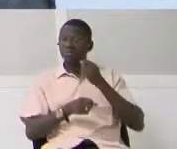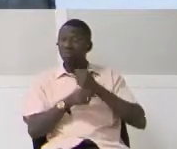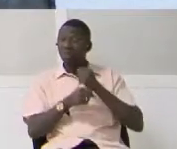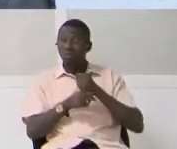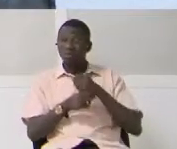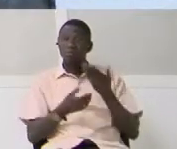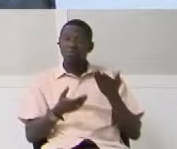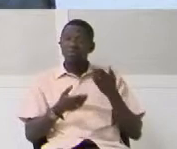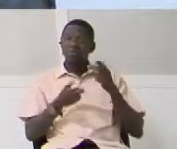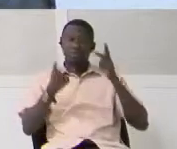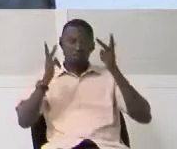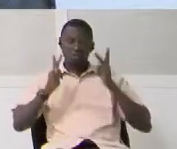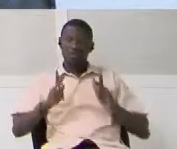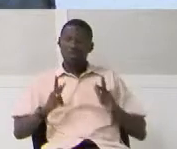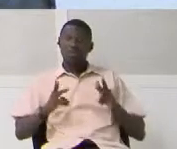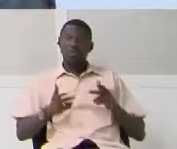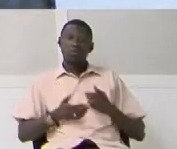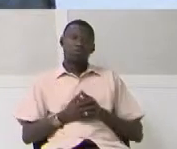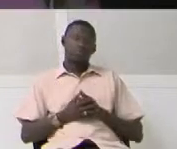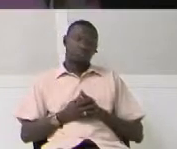law